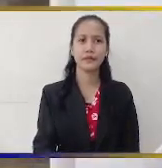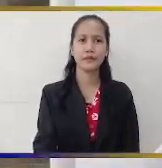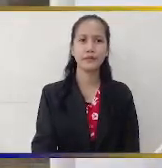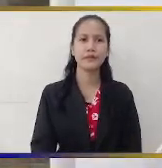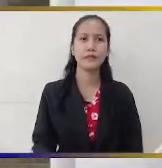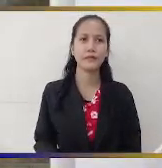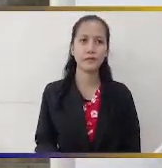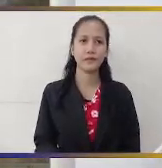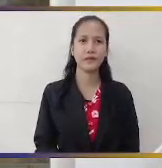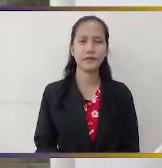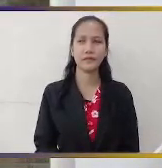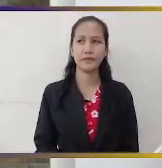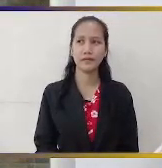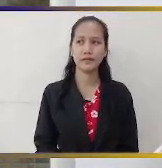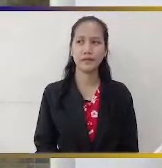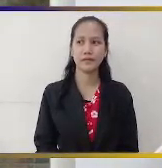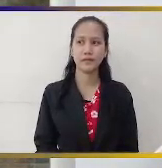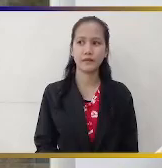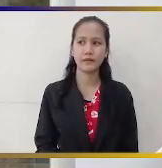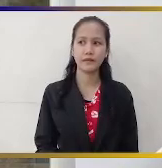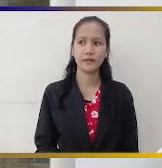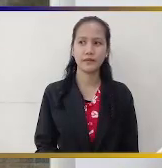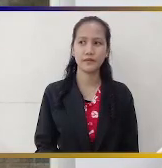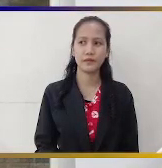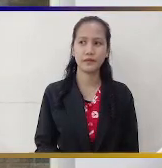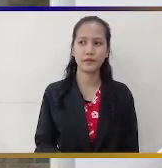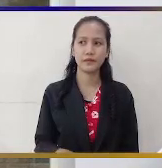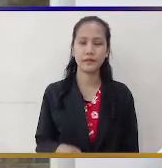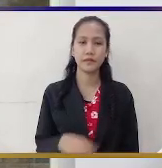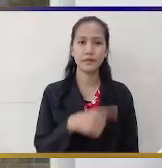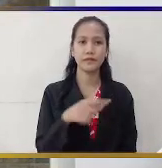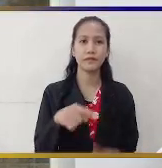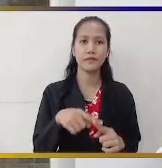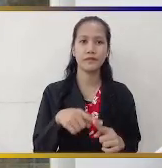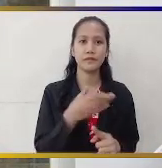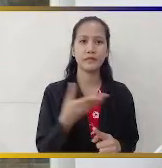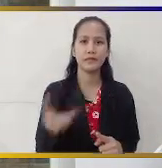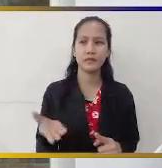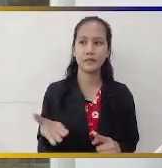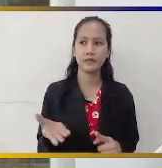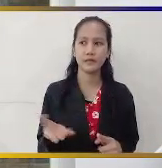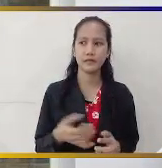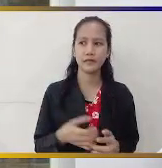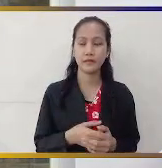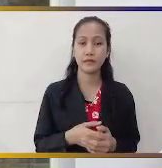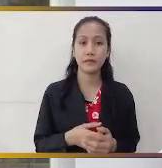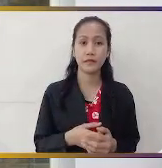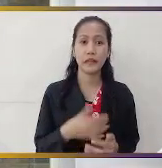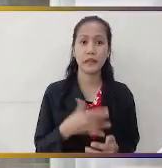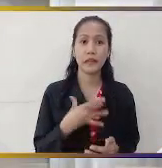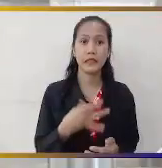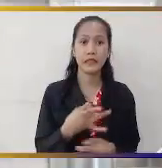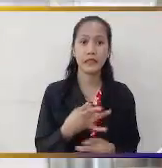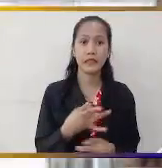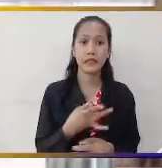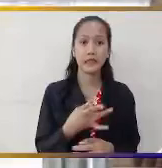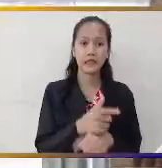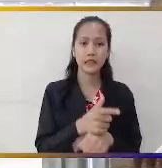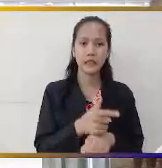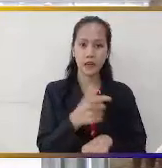seeds and you break up the ground and you put three or four seeds in, and what